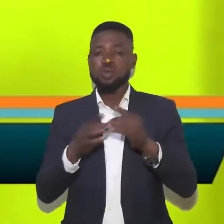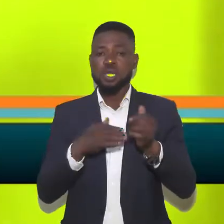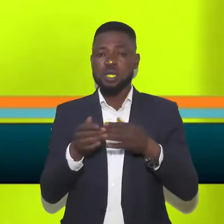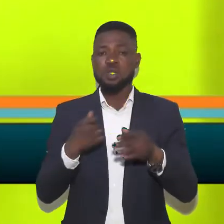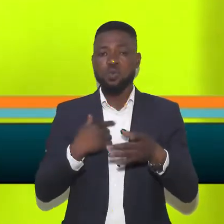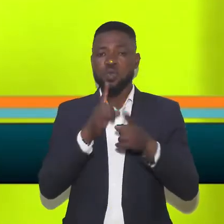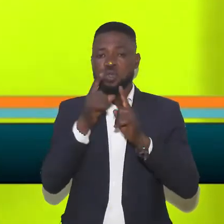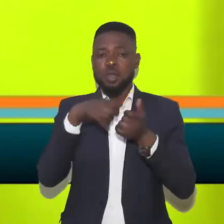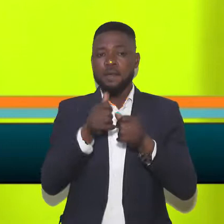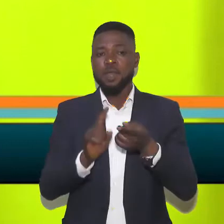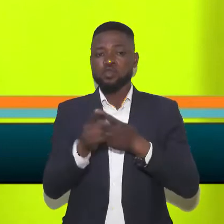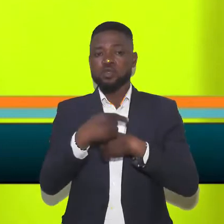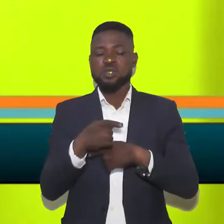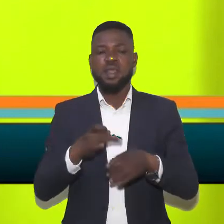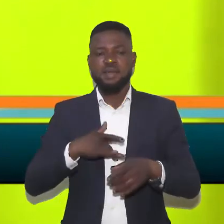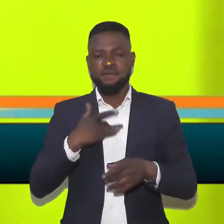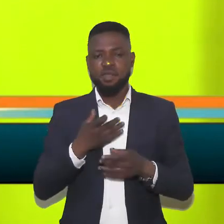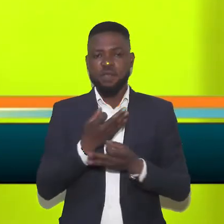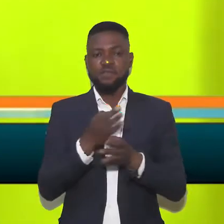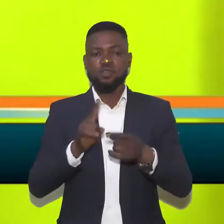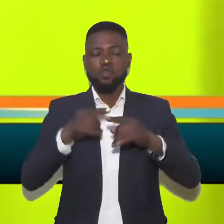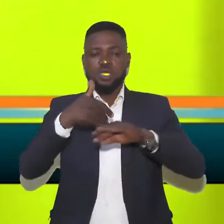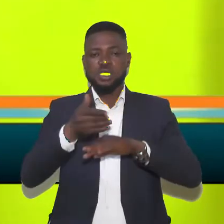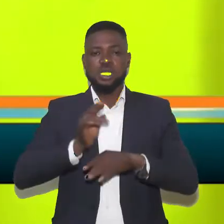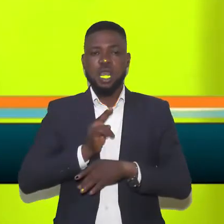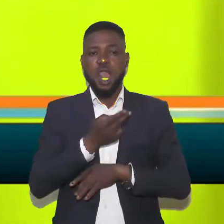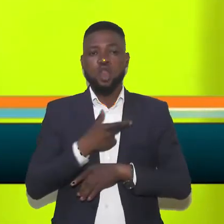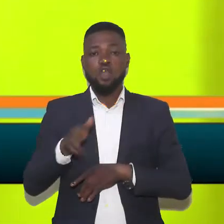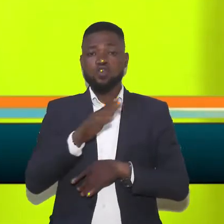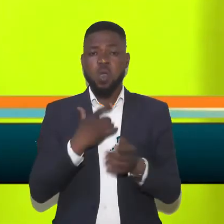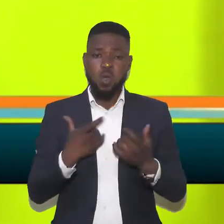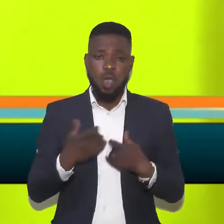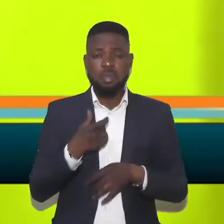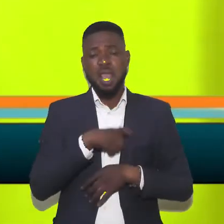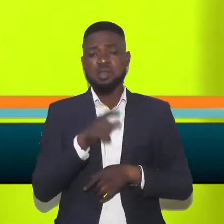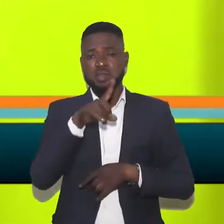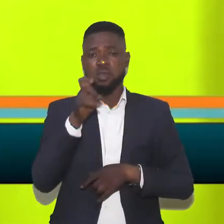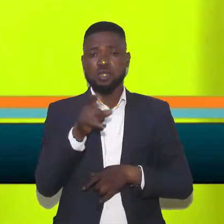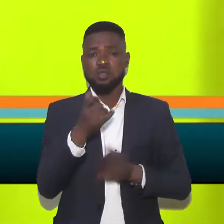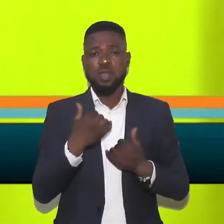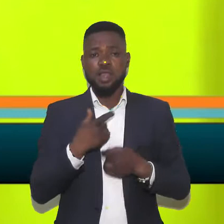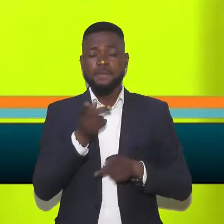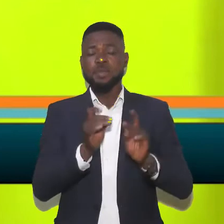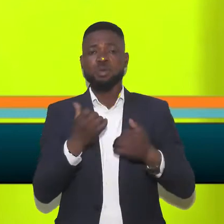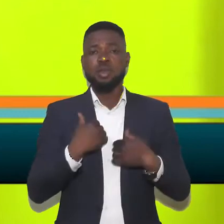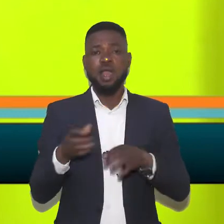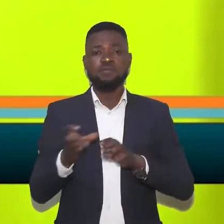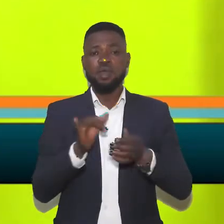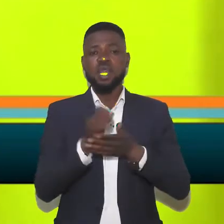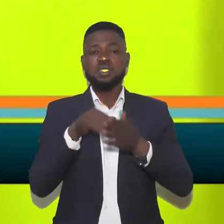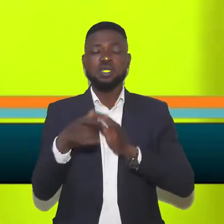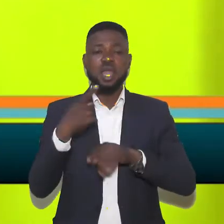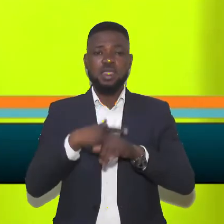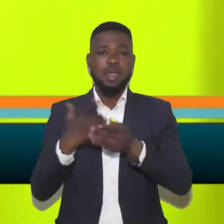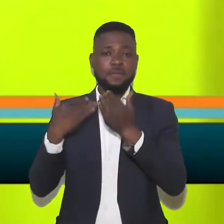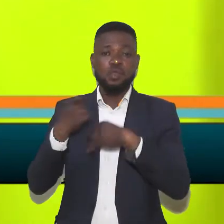is related to the cases we're talking about today, feel free to send us your comments, send us any questions that you have. People have